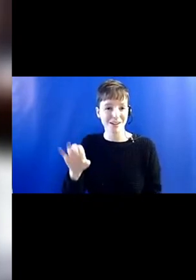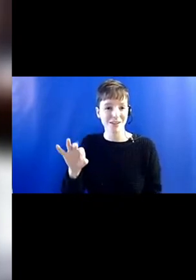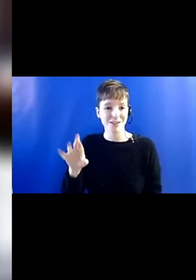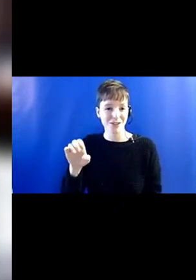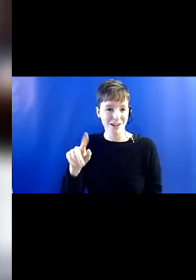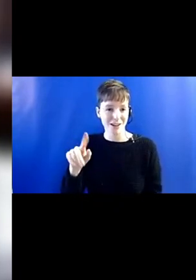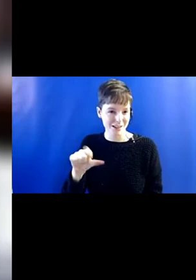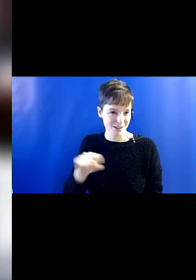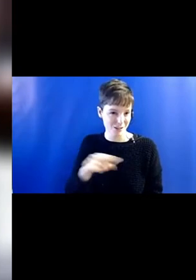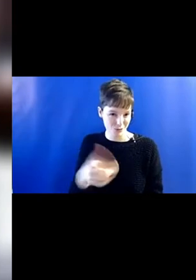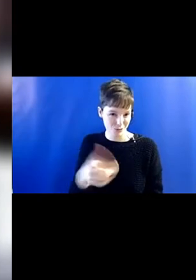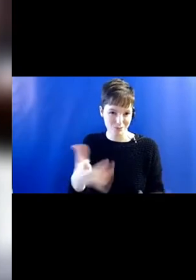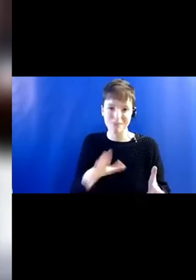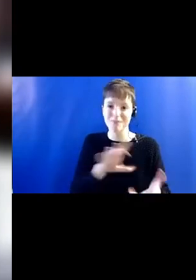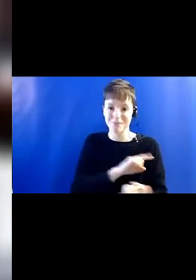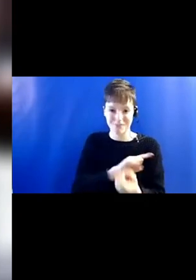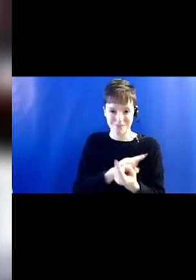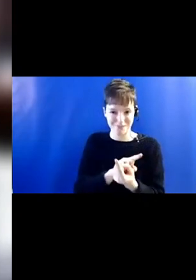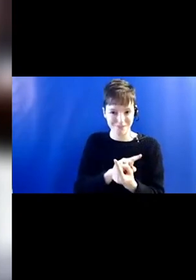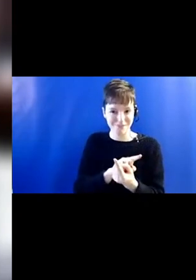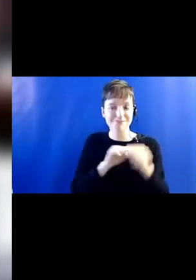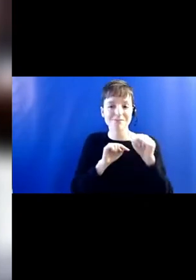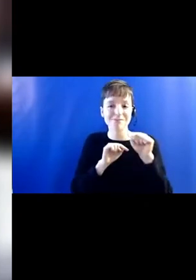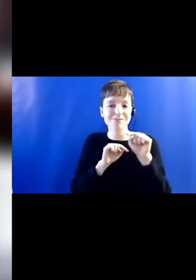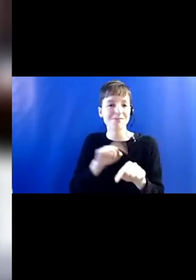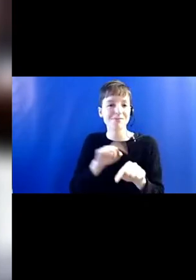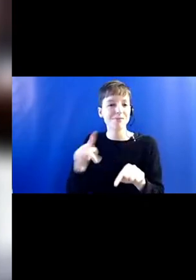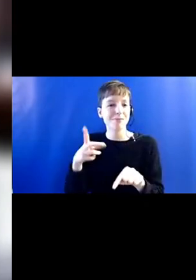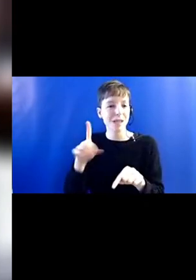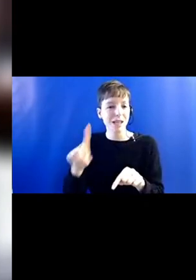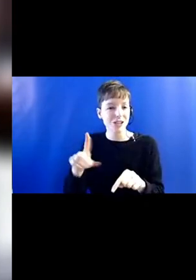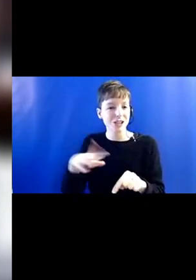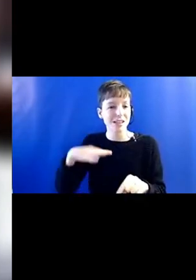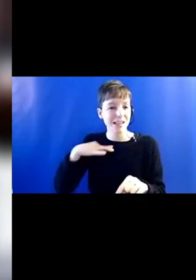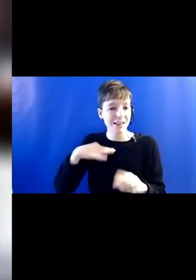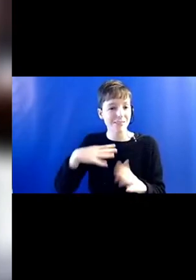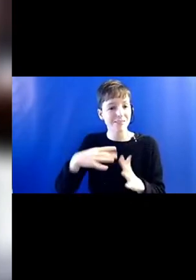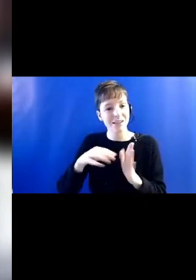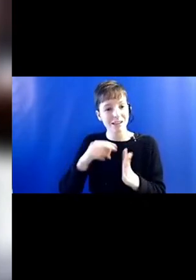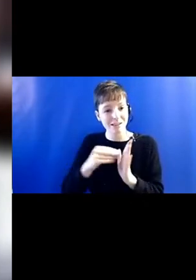a PhD candidate in the Department of Geography.